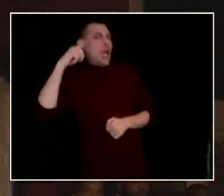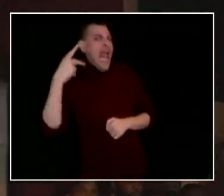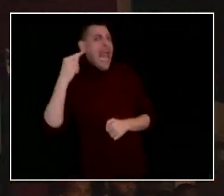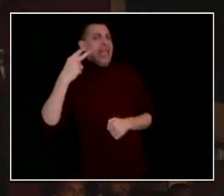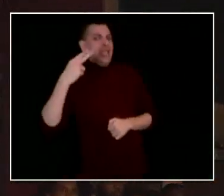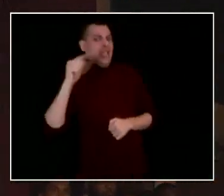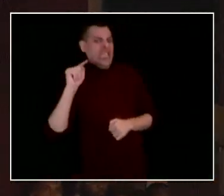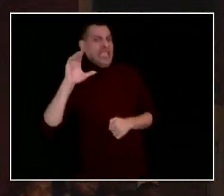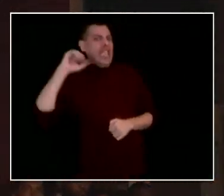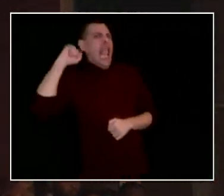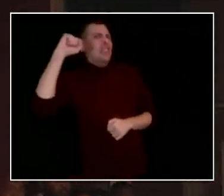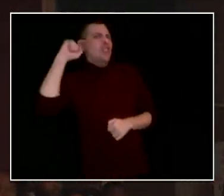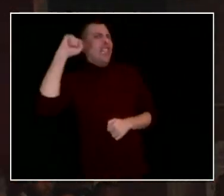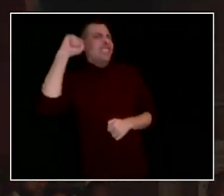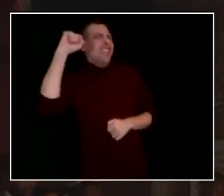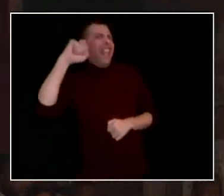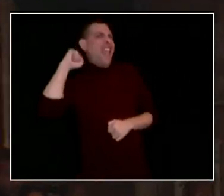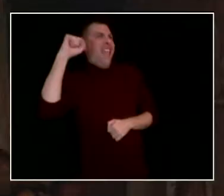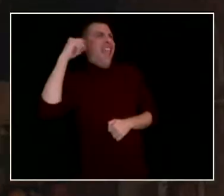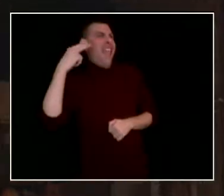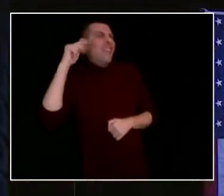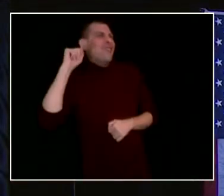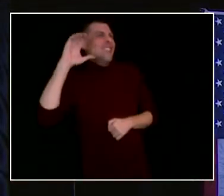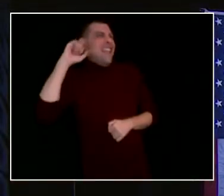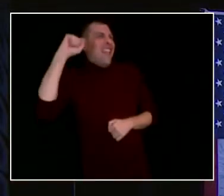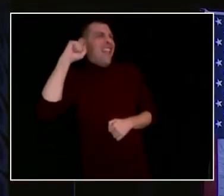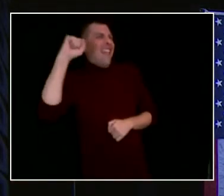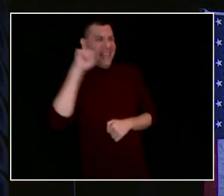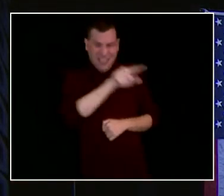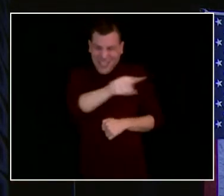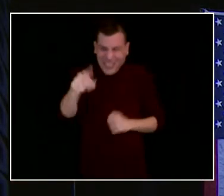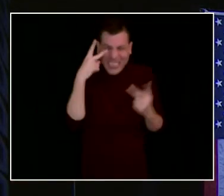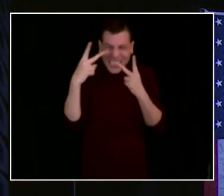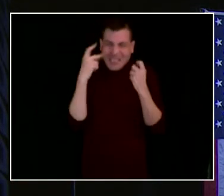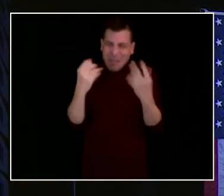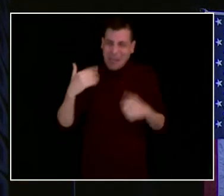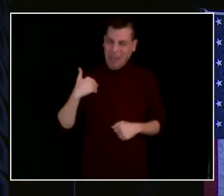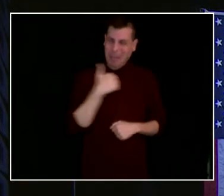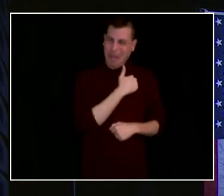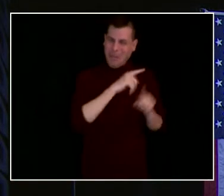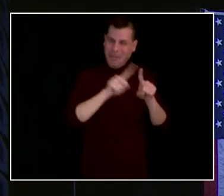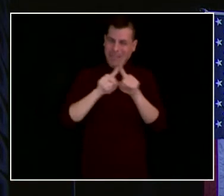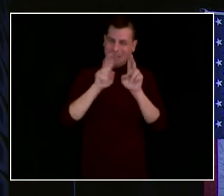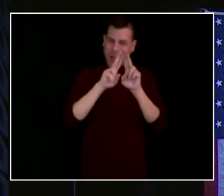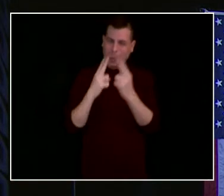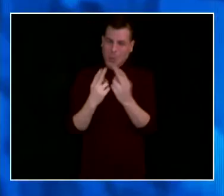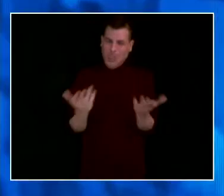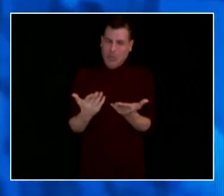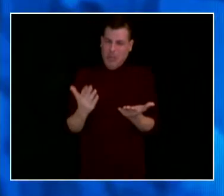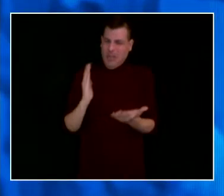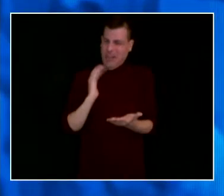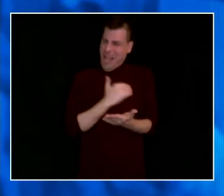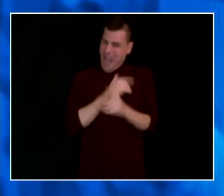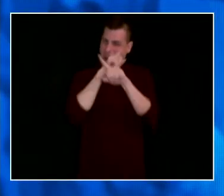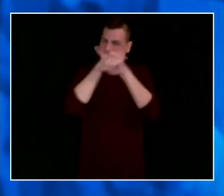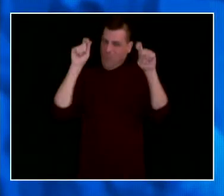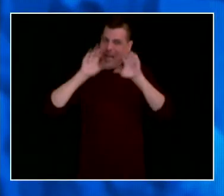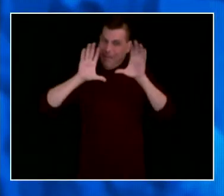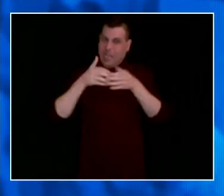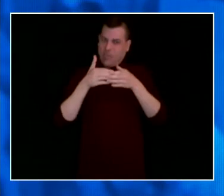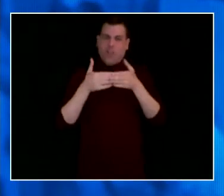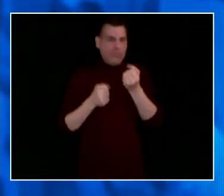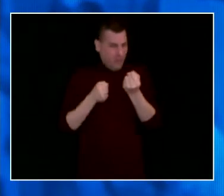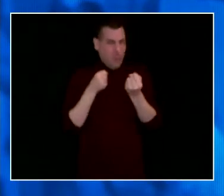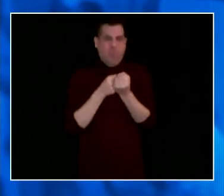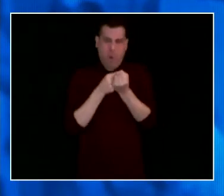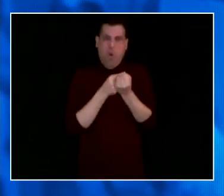They brought so many members today, and we are in a union administration, blue-collar mayor, probably